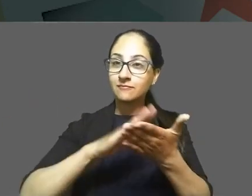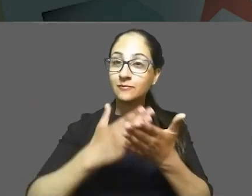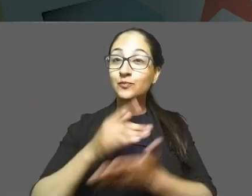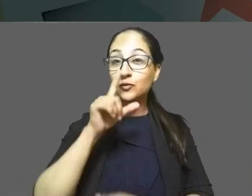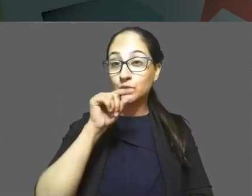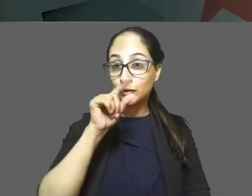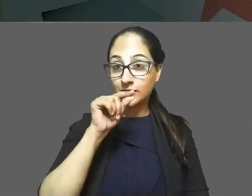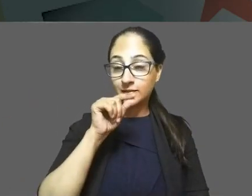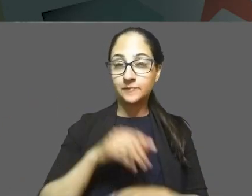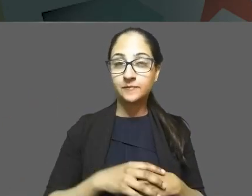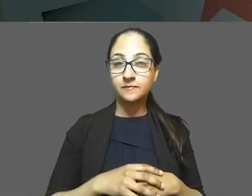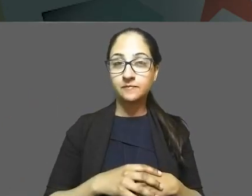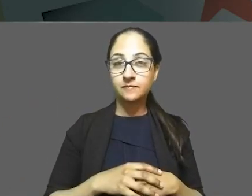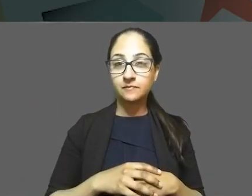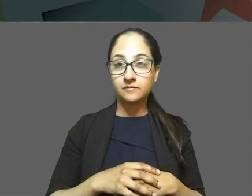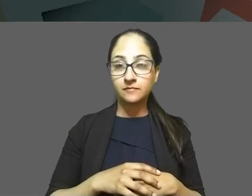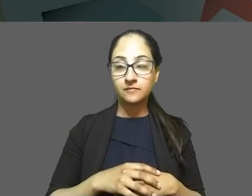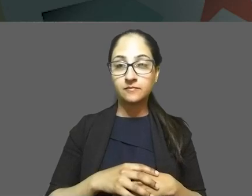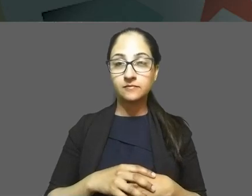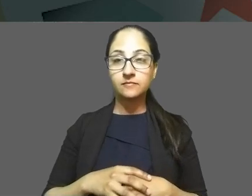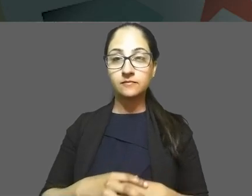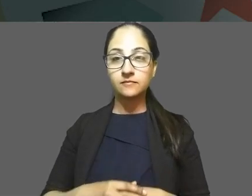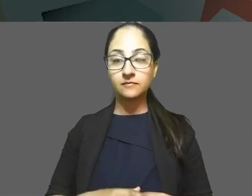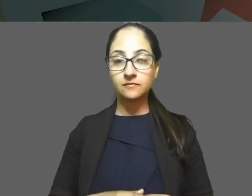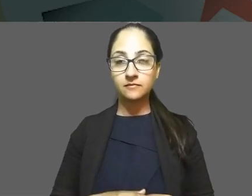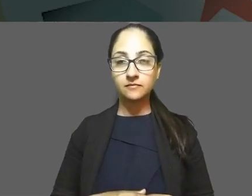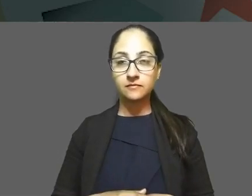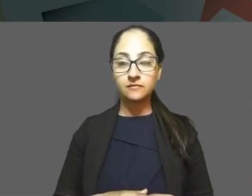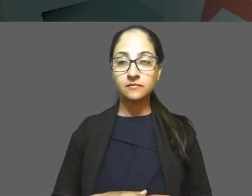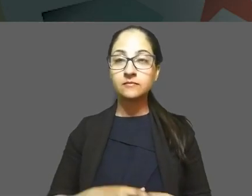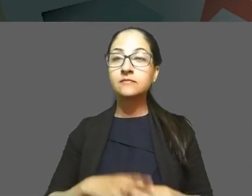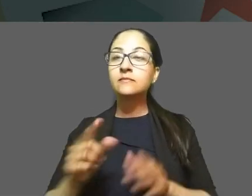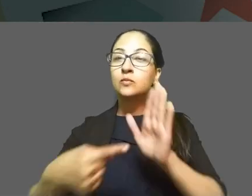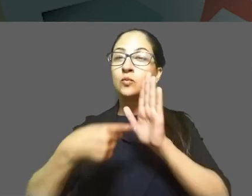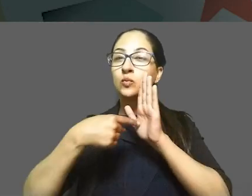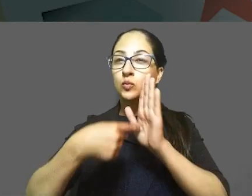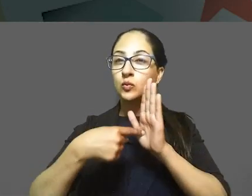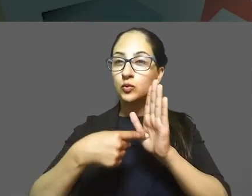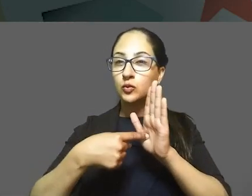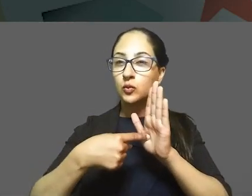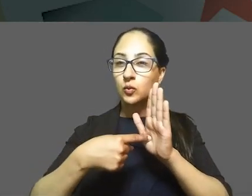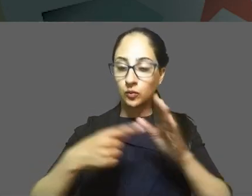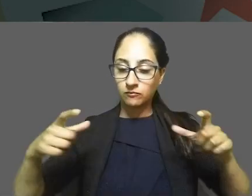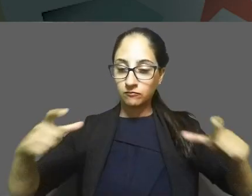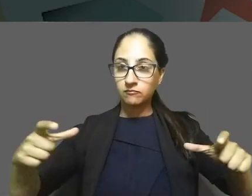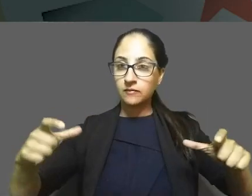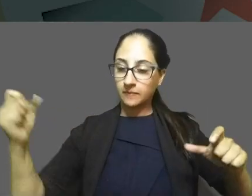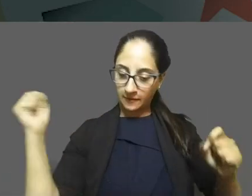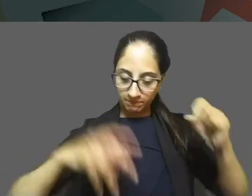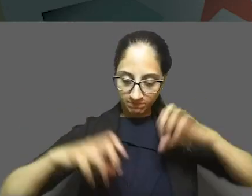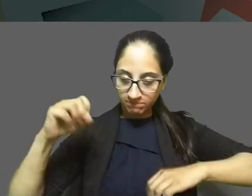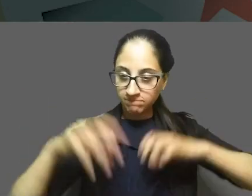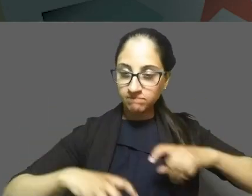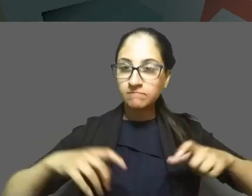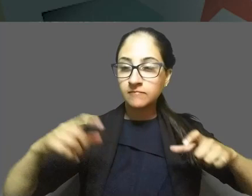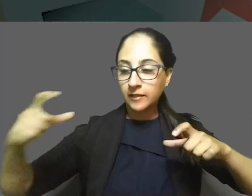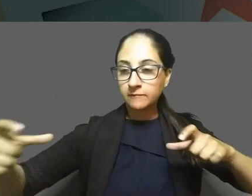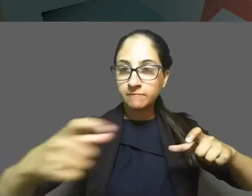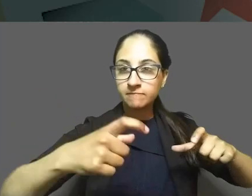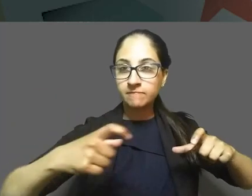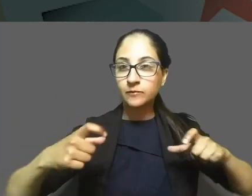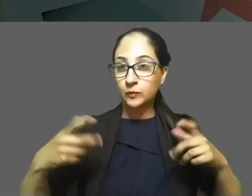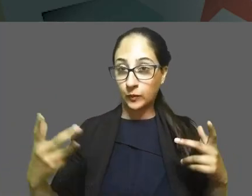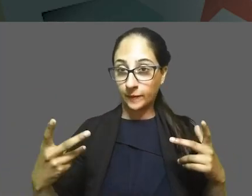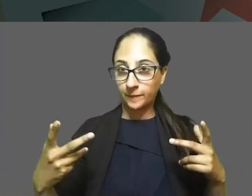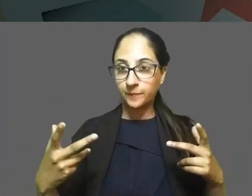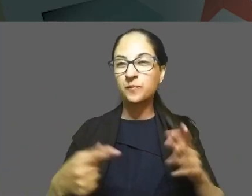and start making our karai chicken? So I'm just going to bring you in for a closer look of all the ingredients